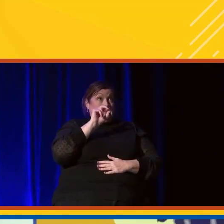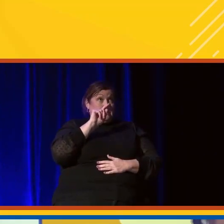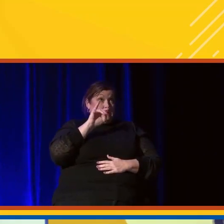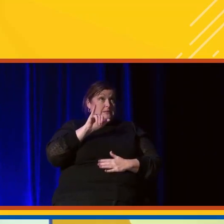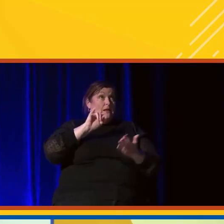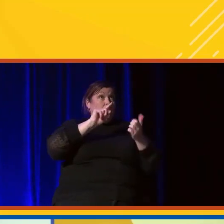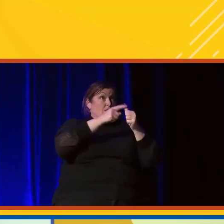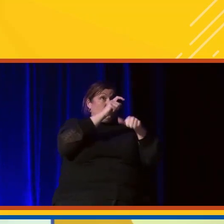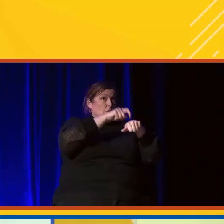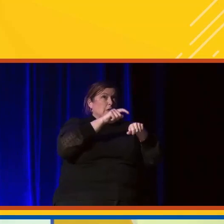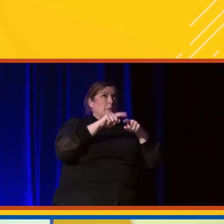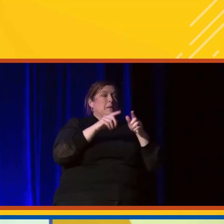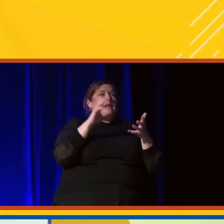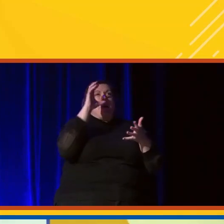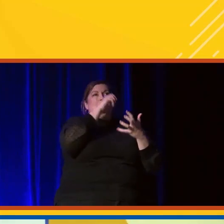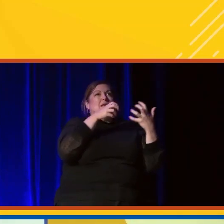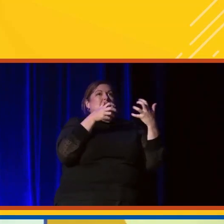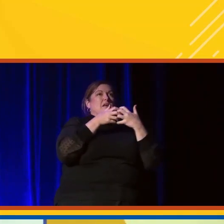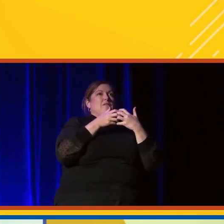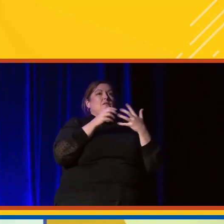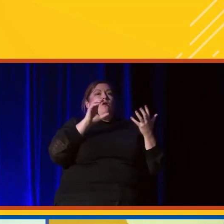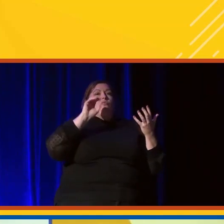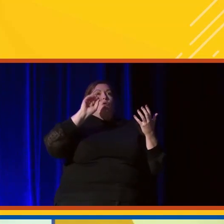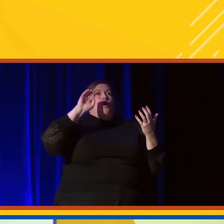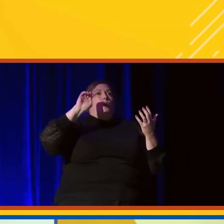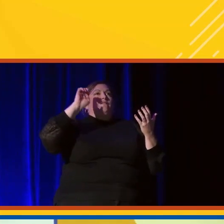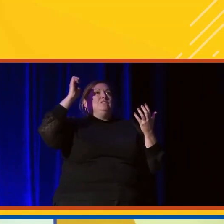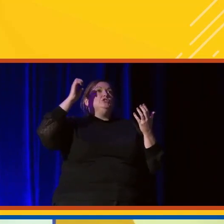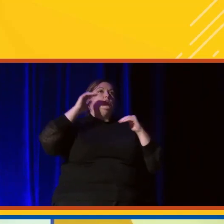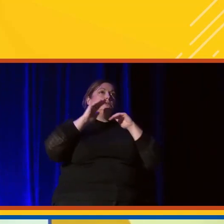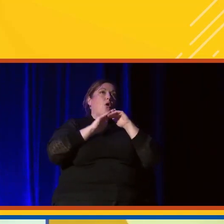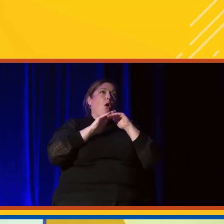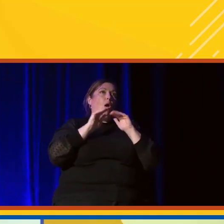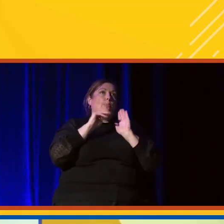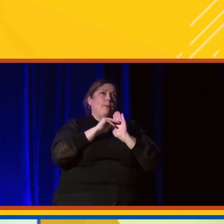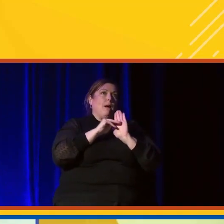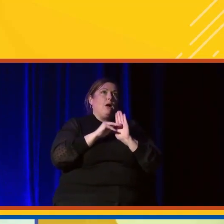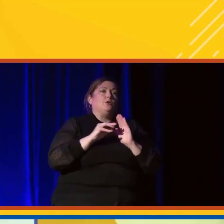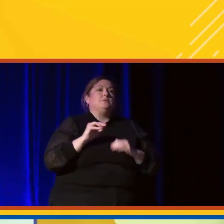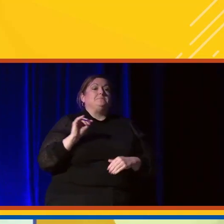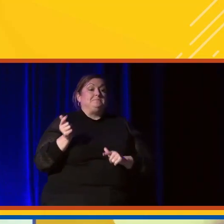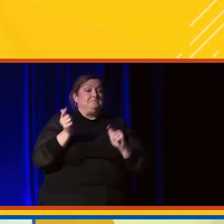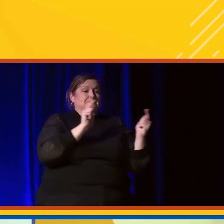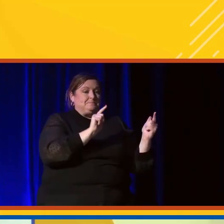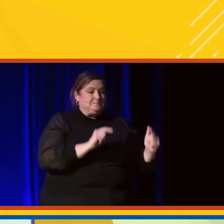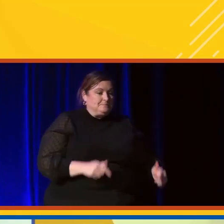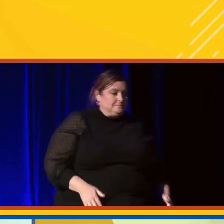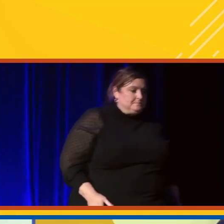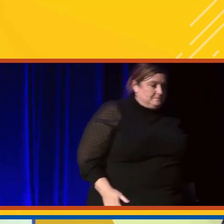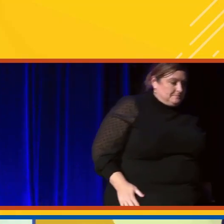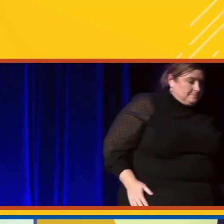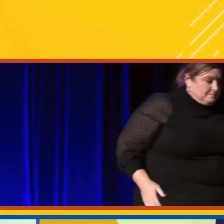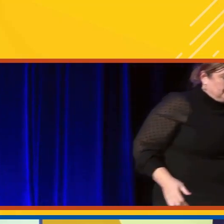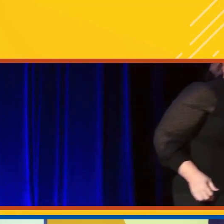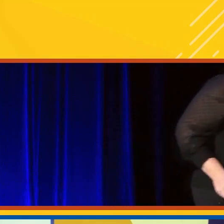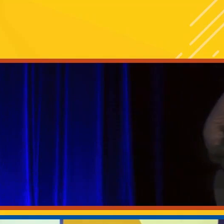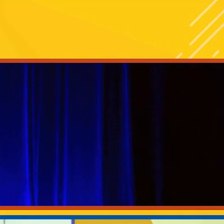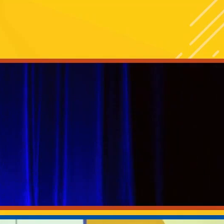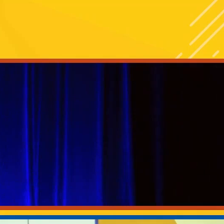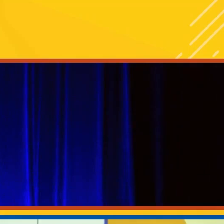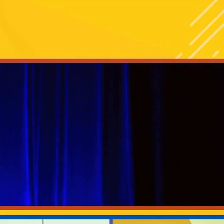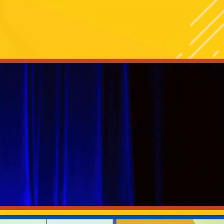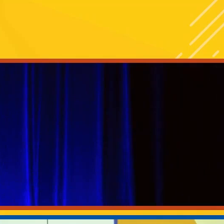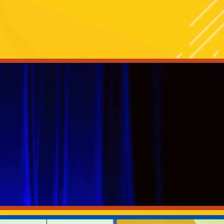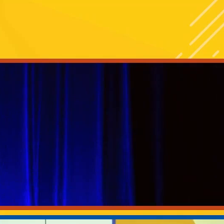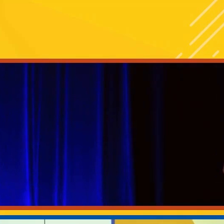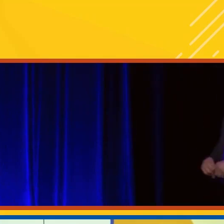first time, but I kind of misfit the coefficients on the model. Same thing for this comparison to the T1 energy. So it